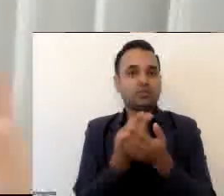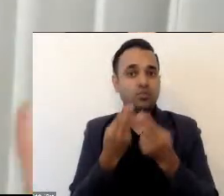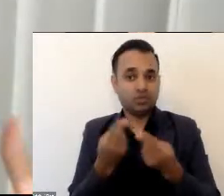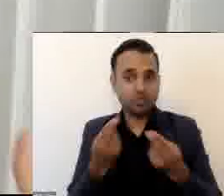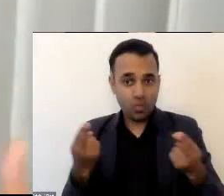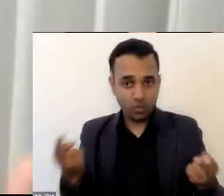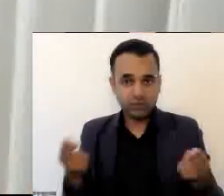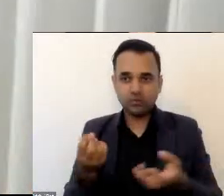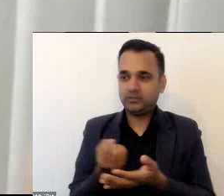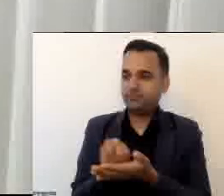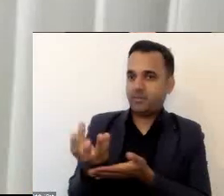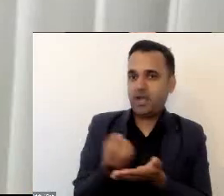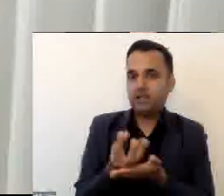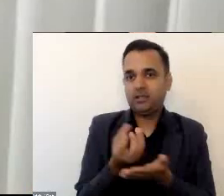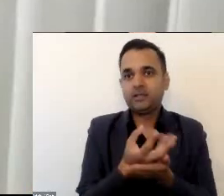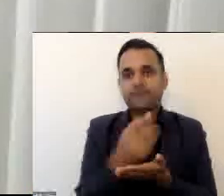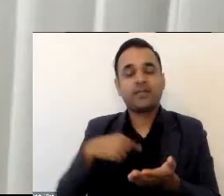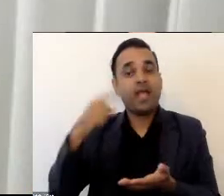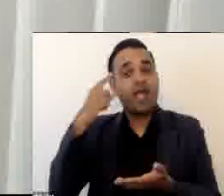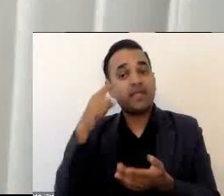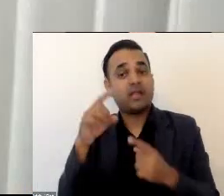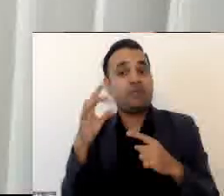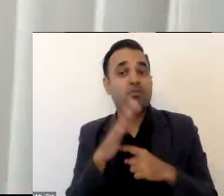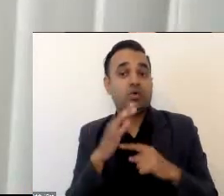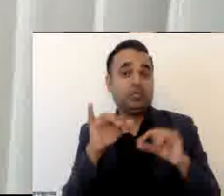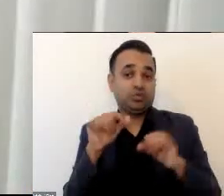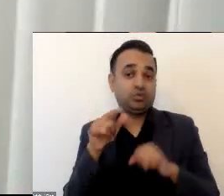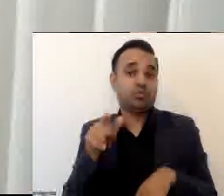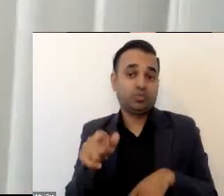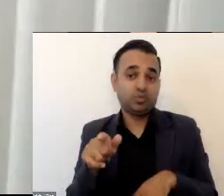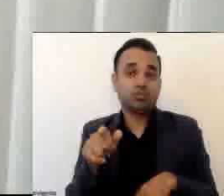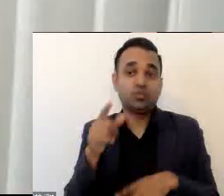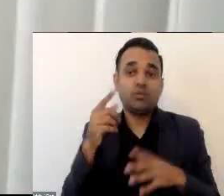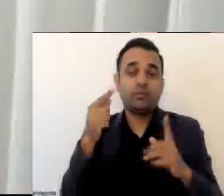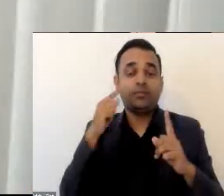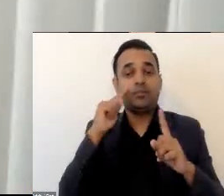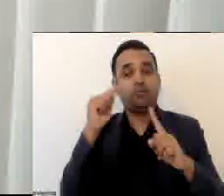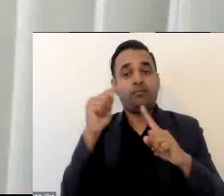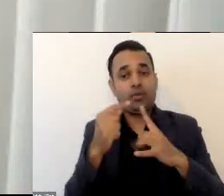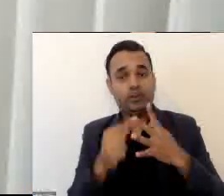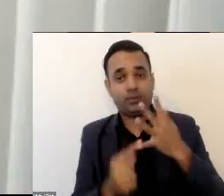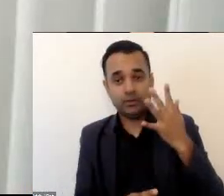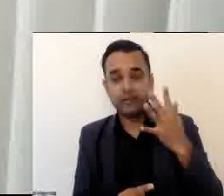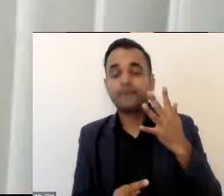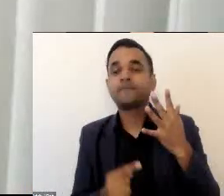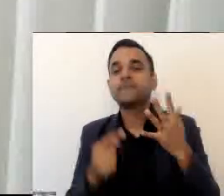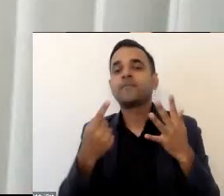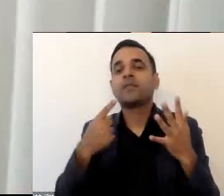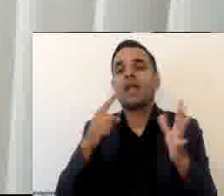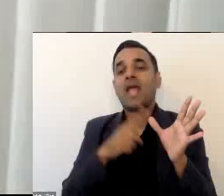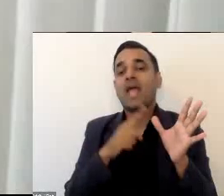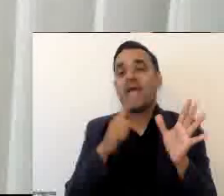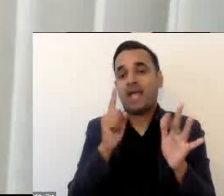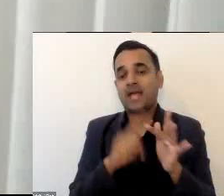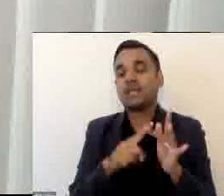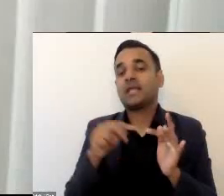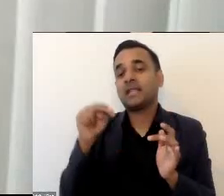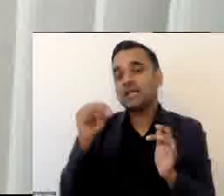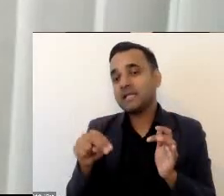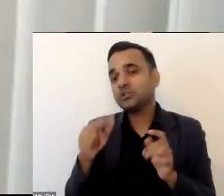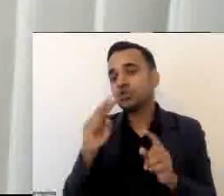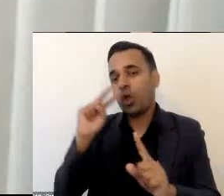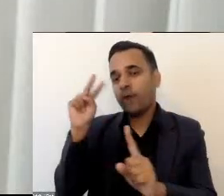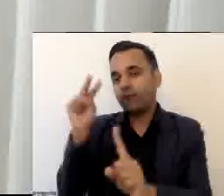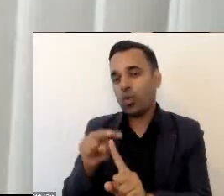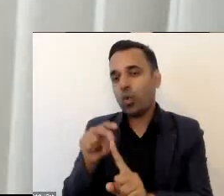your decision making, if it's going to come through AI and machines, it could lead to, again, the gender pay gaps. It would even sort